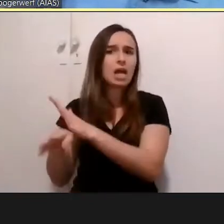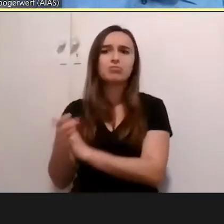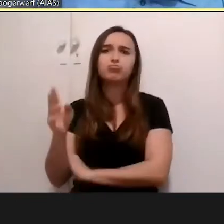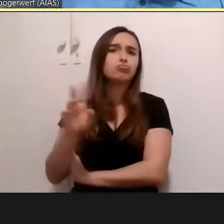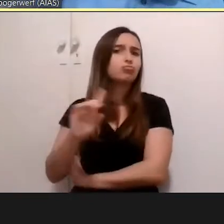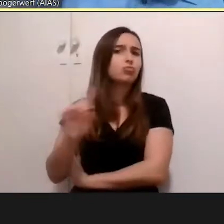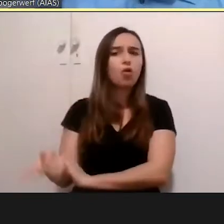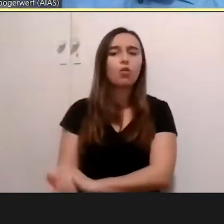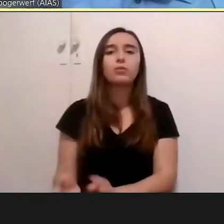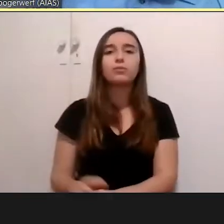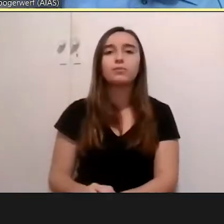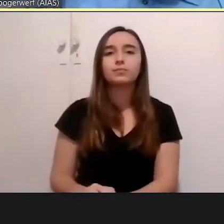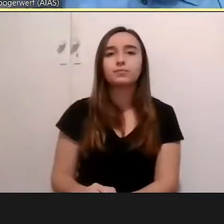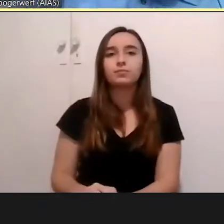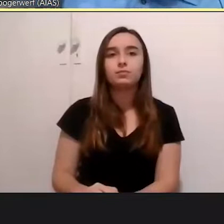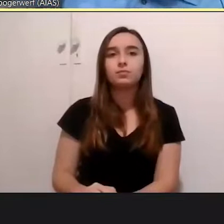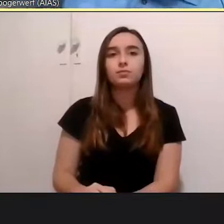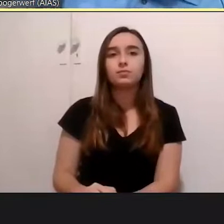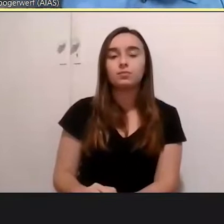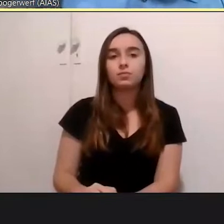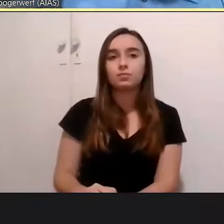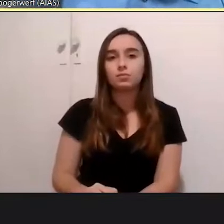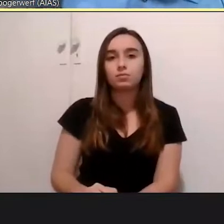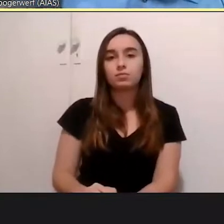of accessibility of digital services, there are